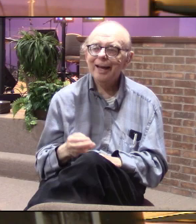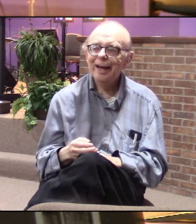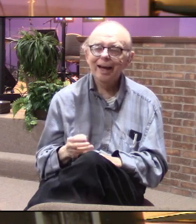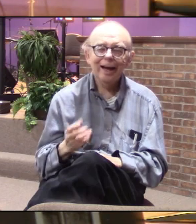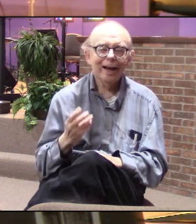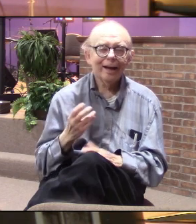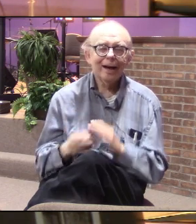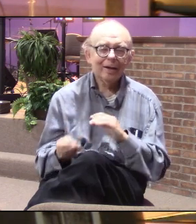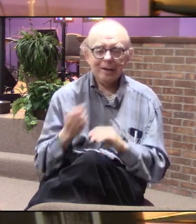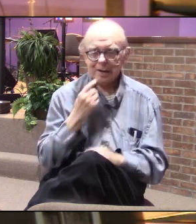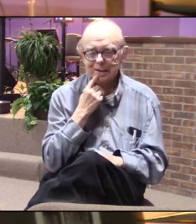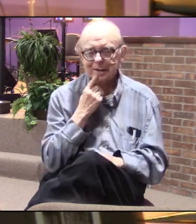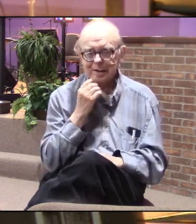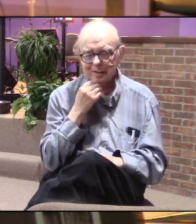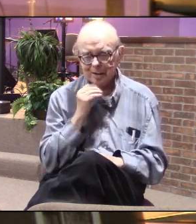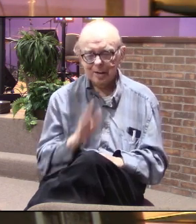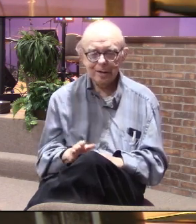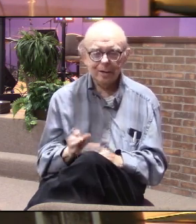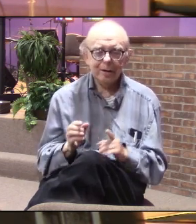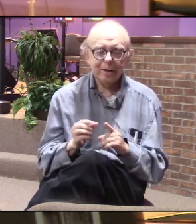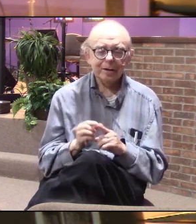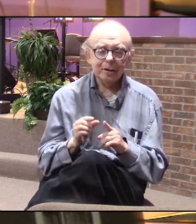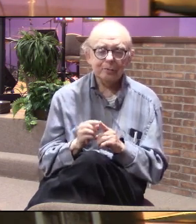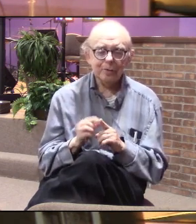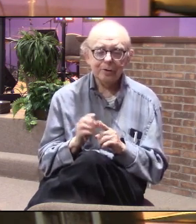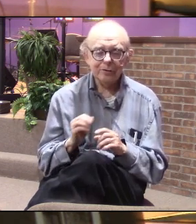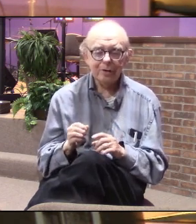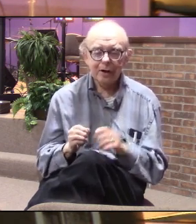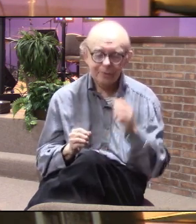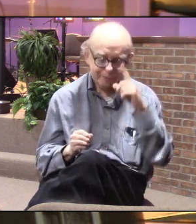Out of the mouth of babes comes words of wisdom.